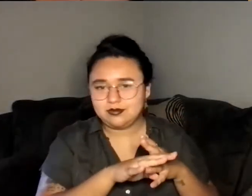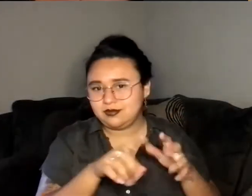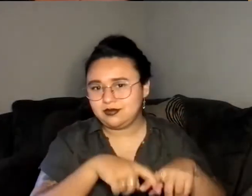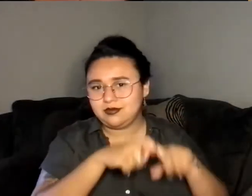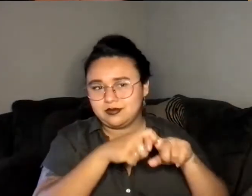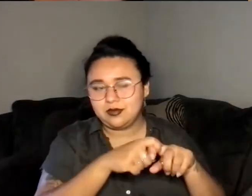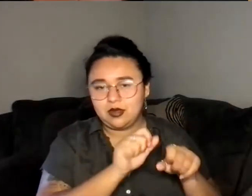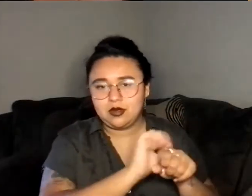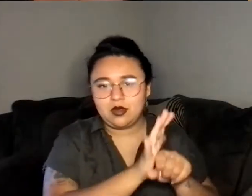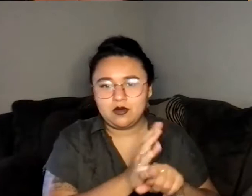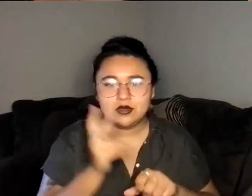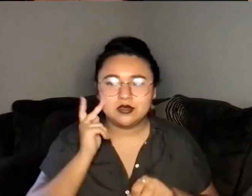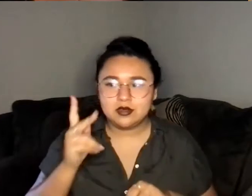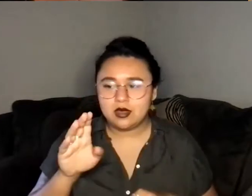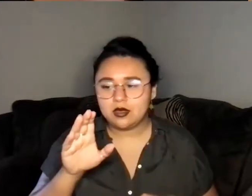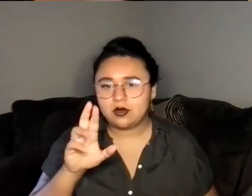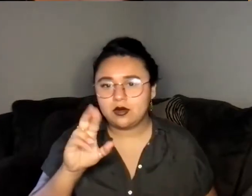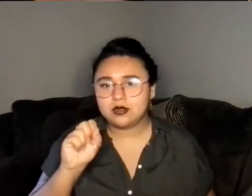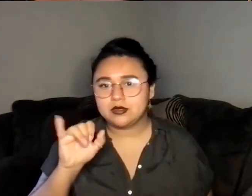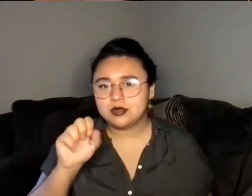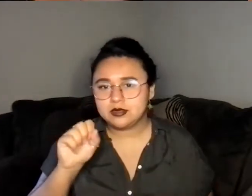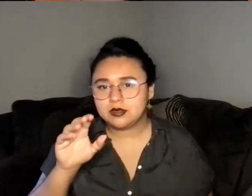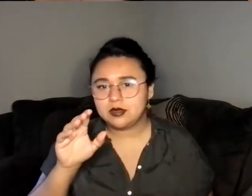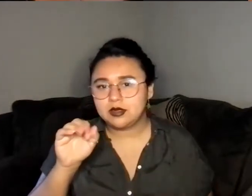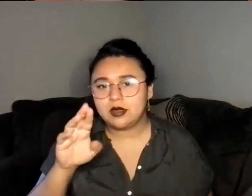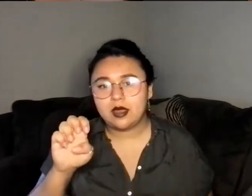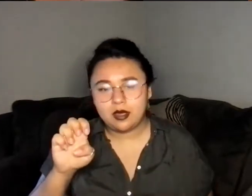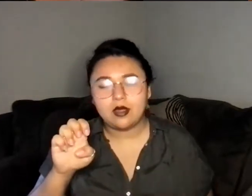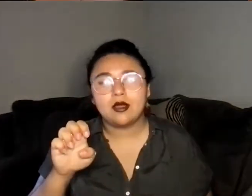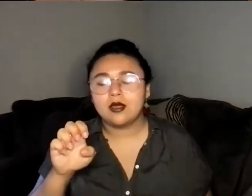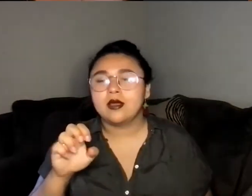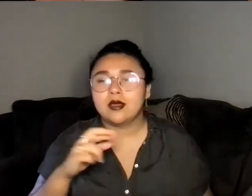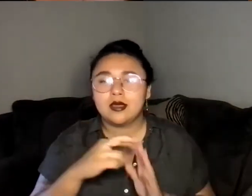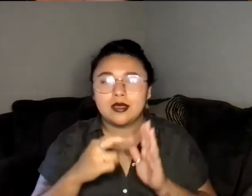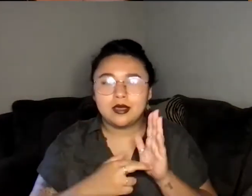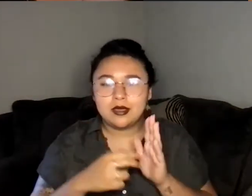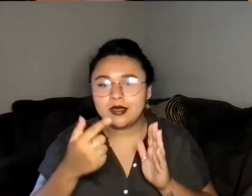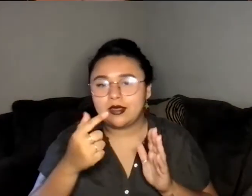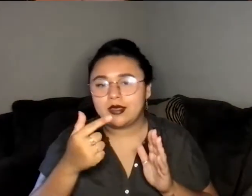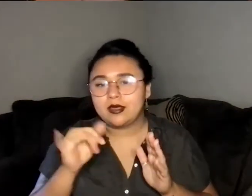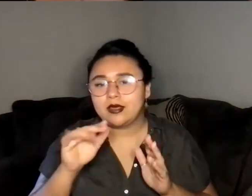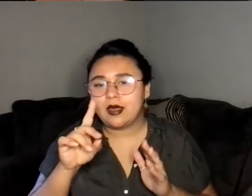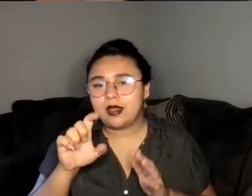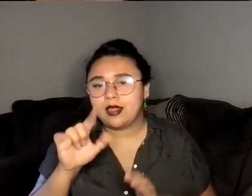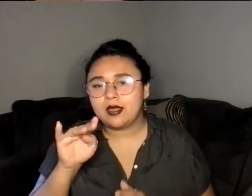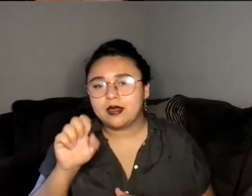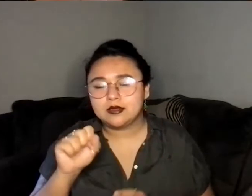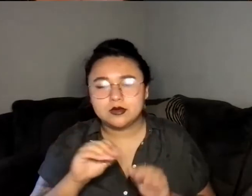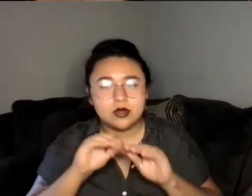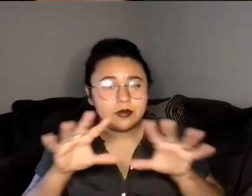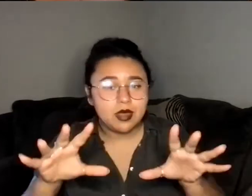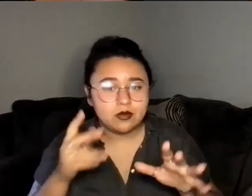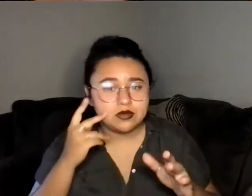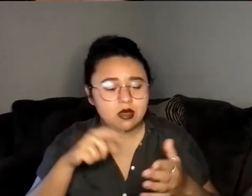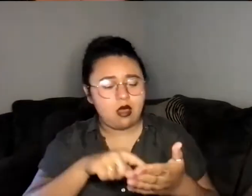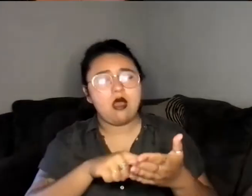care guidelines were coming out and they were discriminating against fat people. And so we, spent a lot